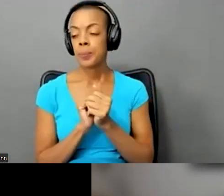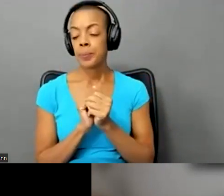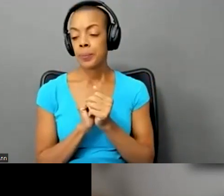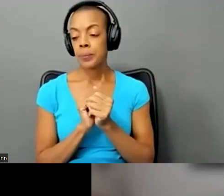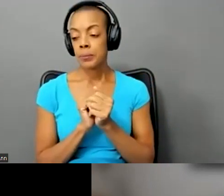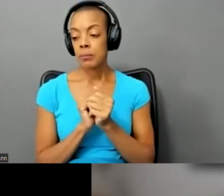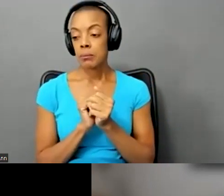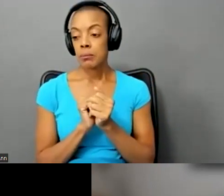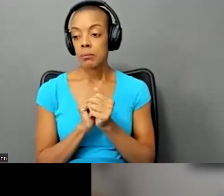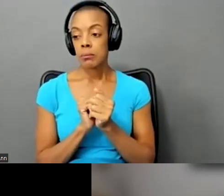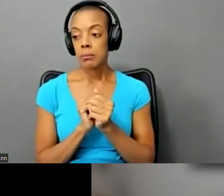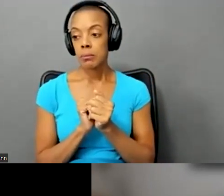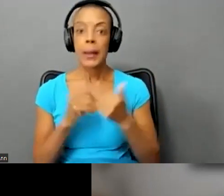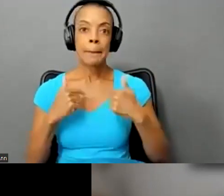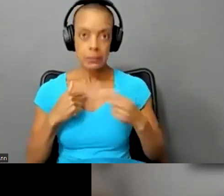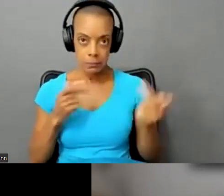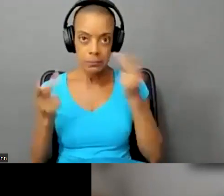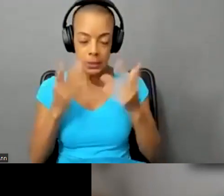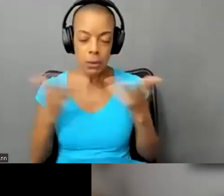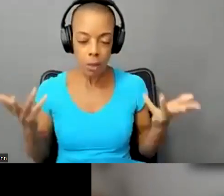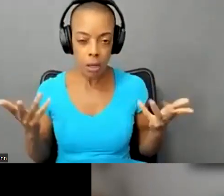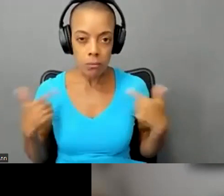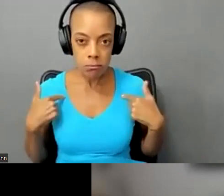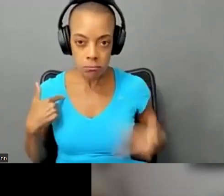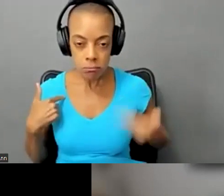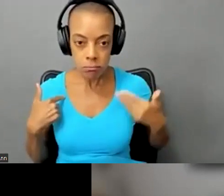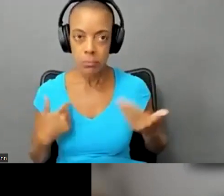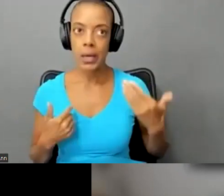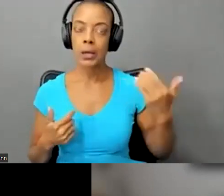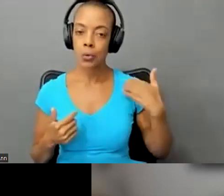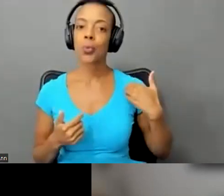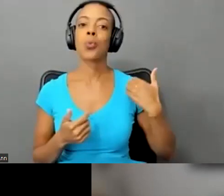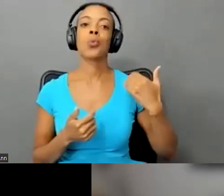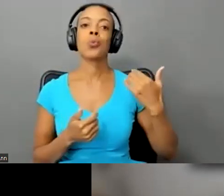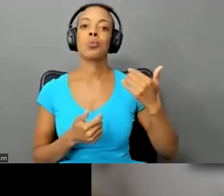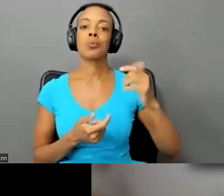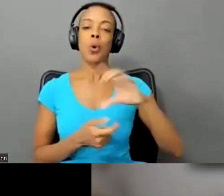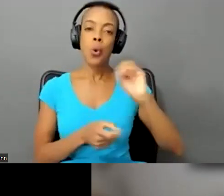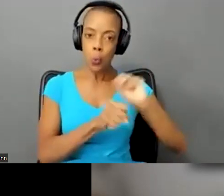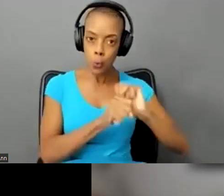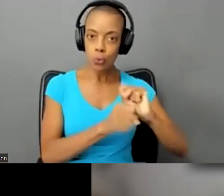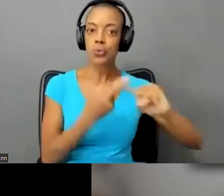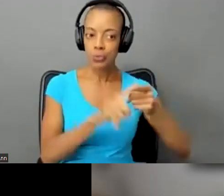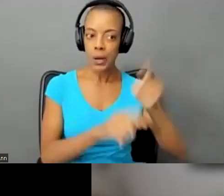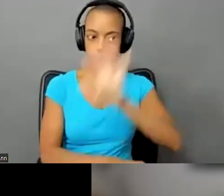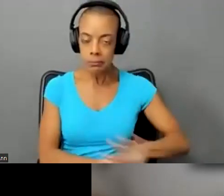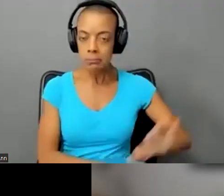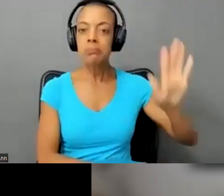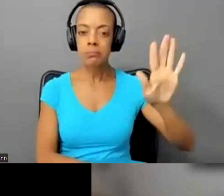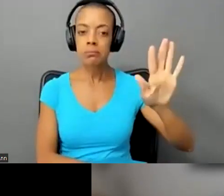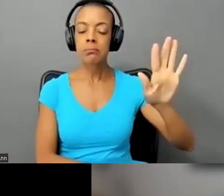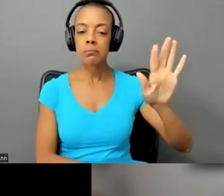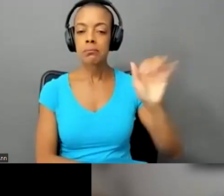that I've, again, seen a lot, and I know colleagues at ONWA have seen a lot all over Ontario, is when we're talking